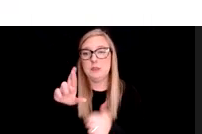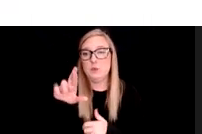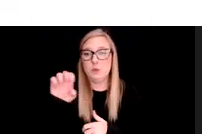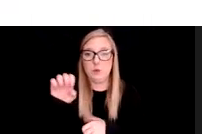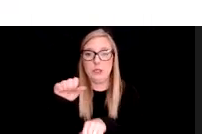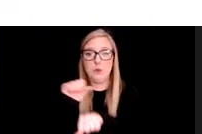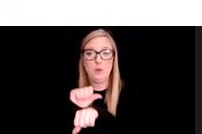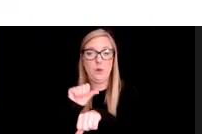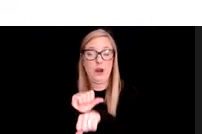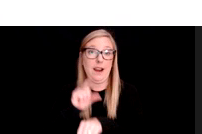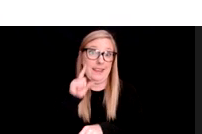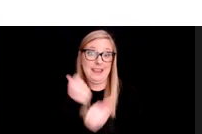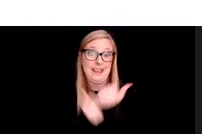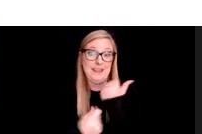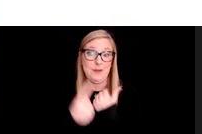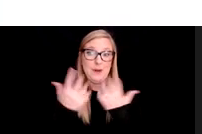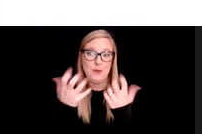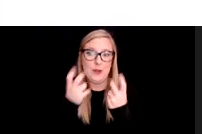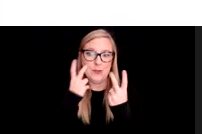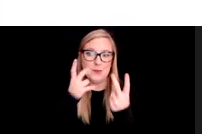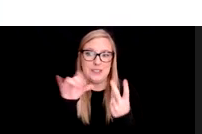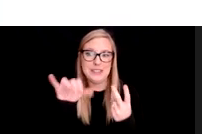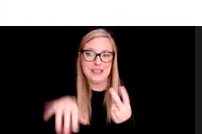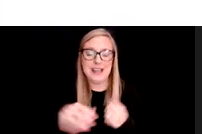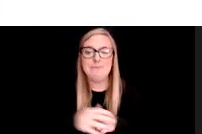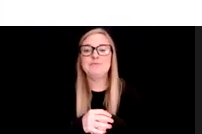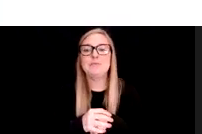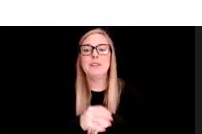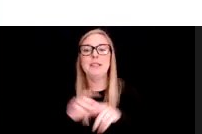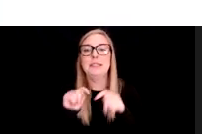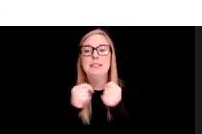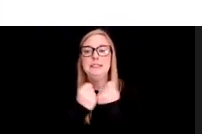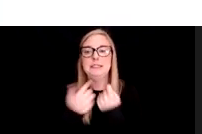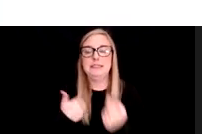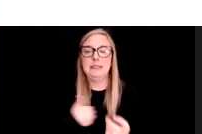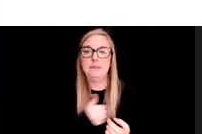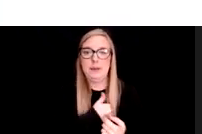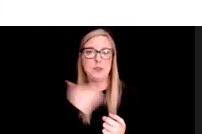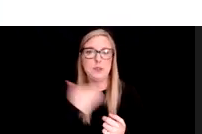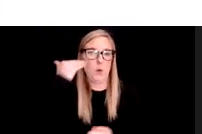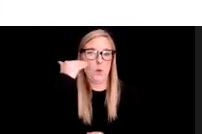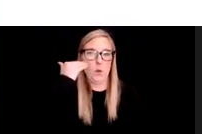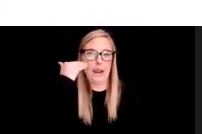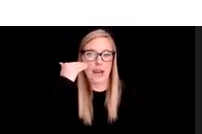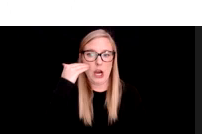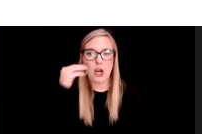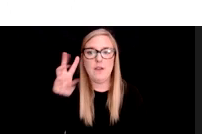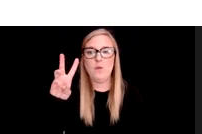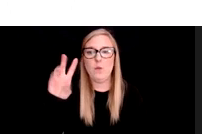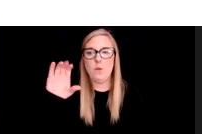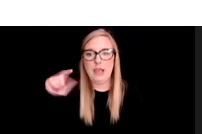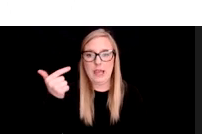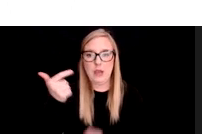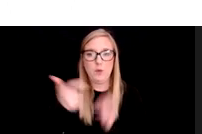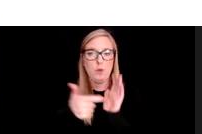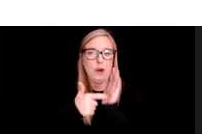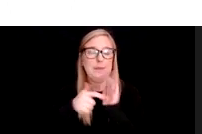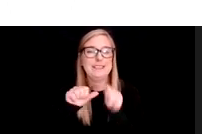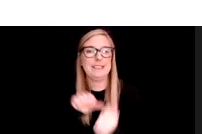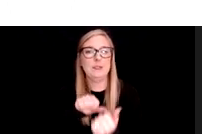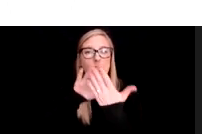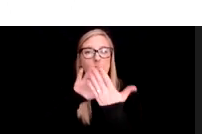wants to see. Team members are aware of WCAG requirements, and can proactively address them in their work. And it